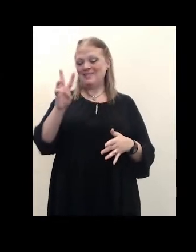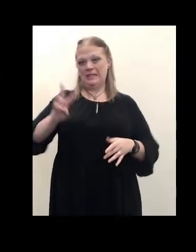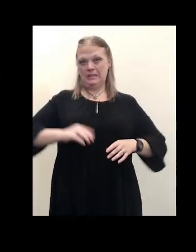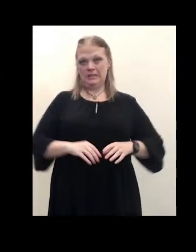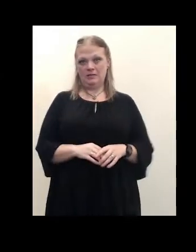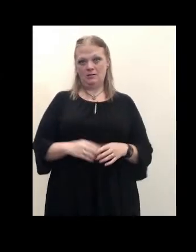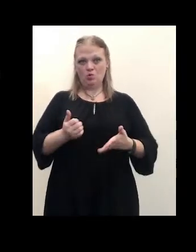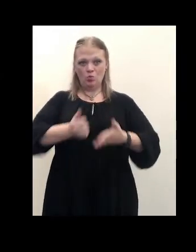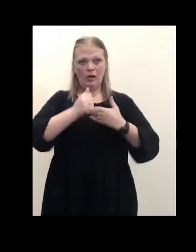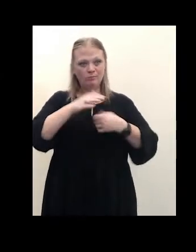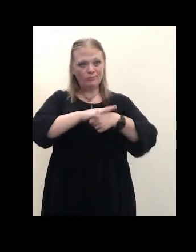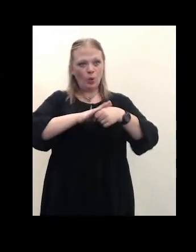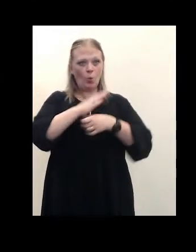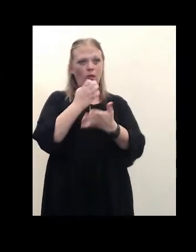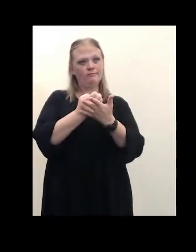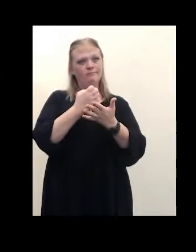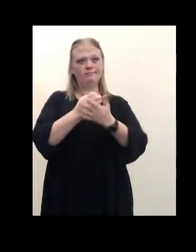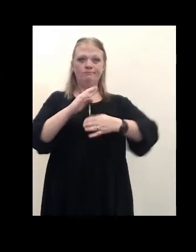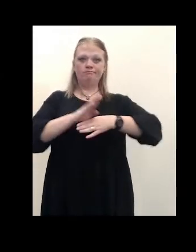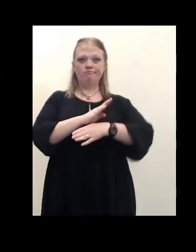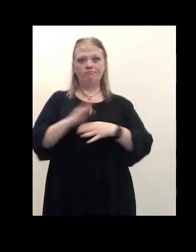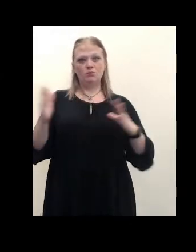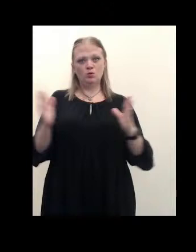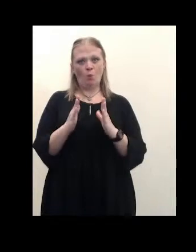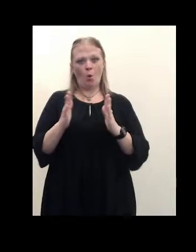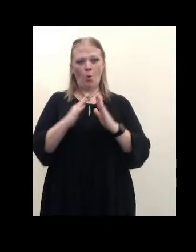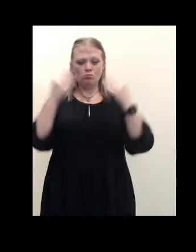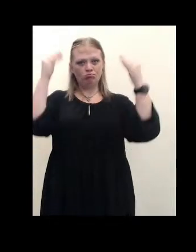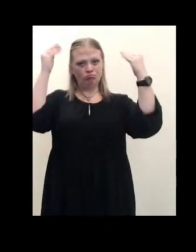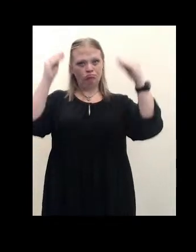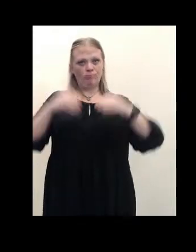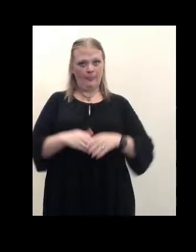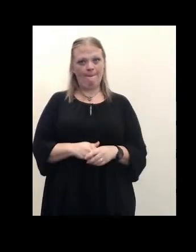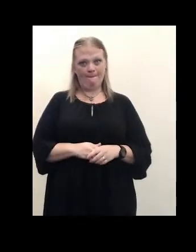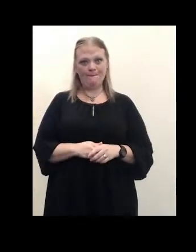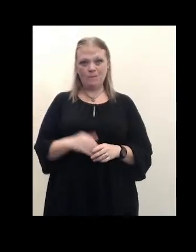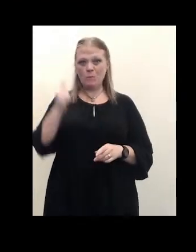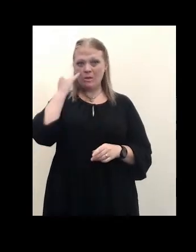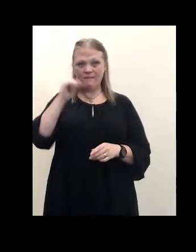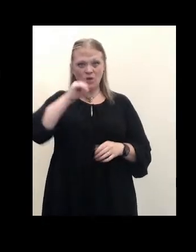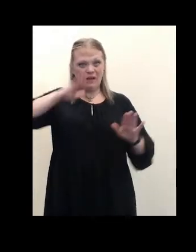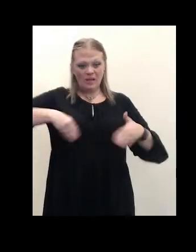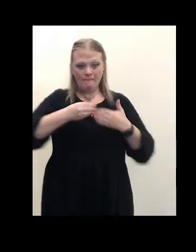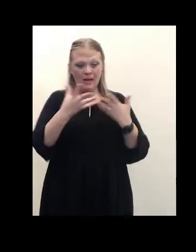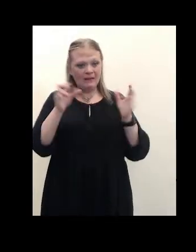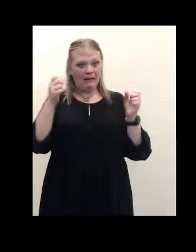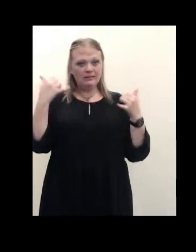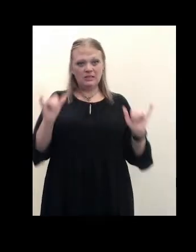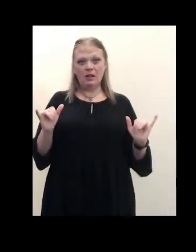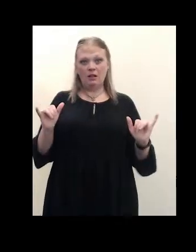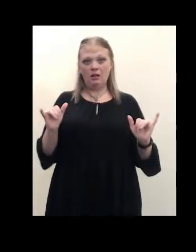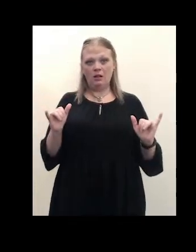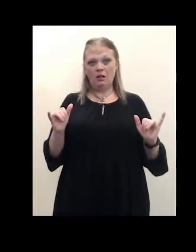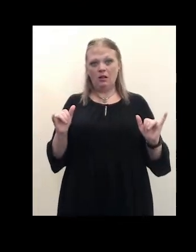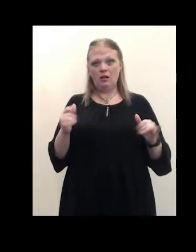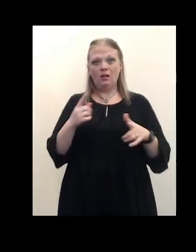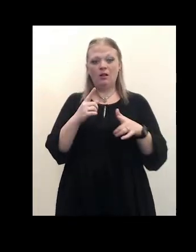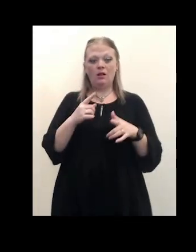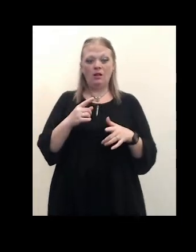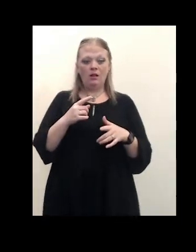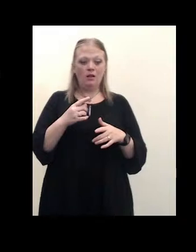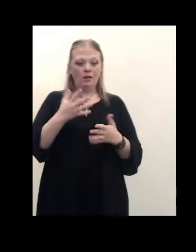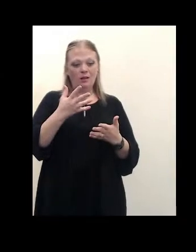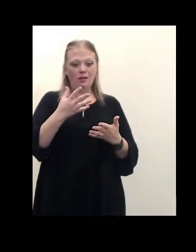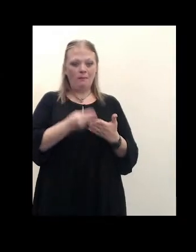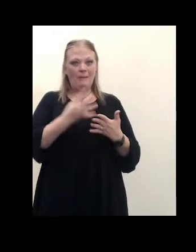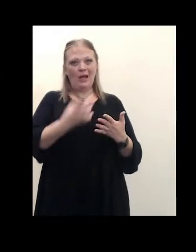our local economy and help our small retailers out. And if you haven't bought one yet, you can still buy one, get a free $25 gift card. It's all